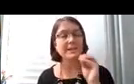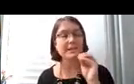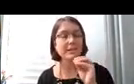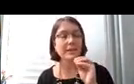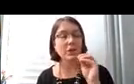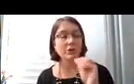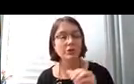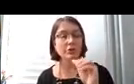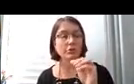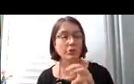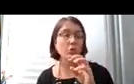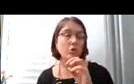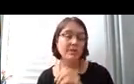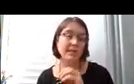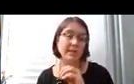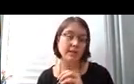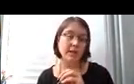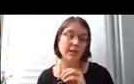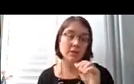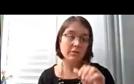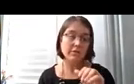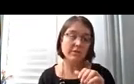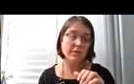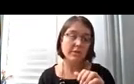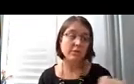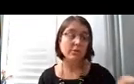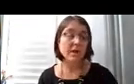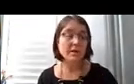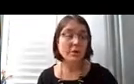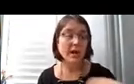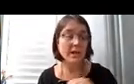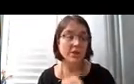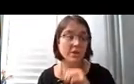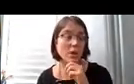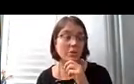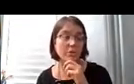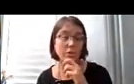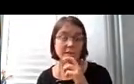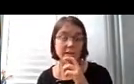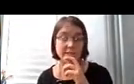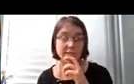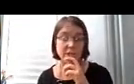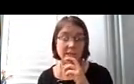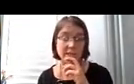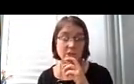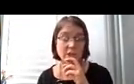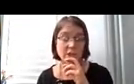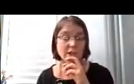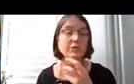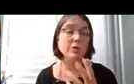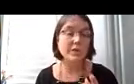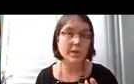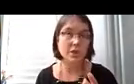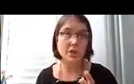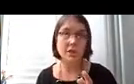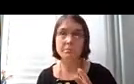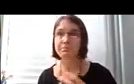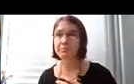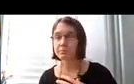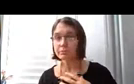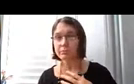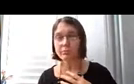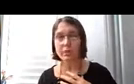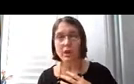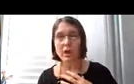relate particularly to your sector. So for example, your aging workforce as a challenge. If you're